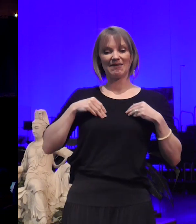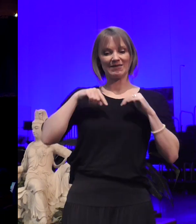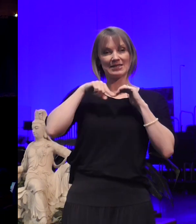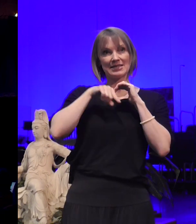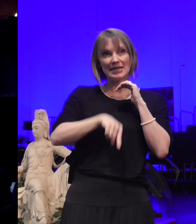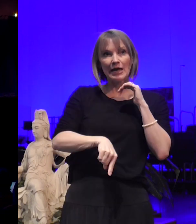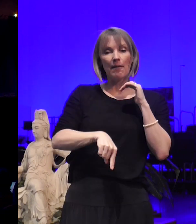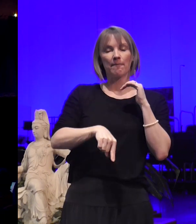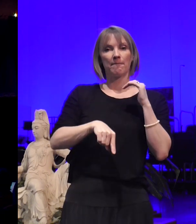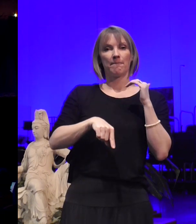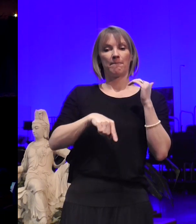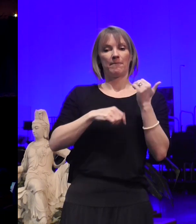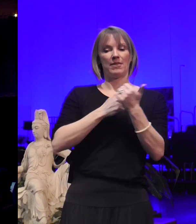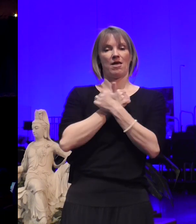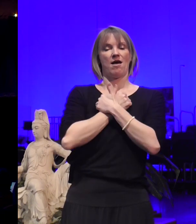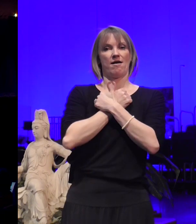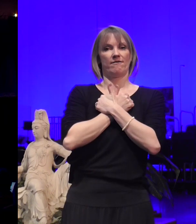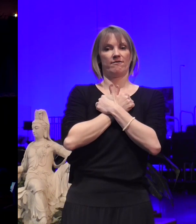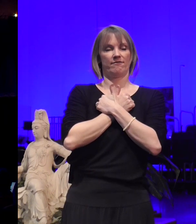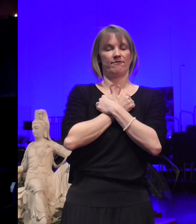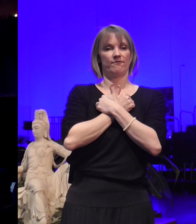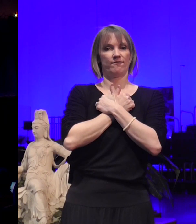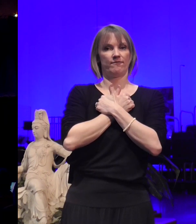and gladdening love?